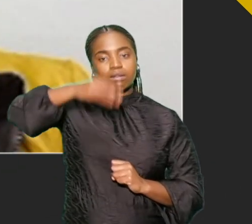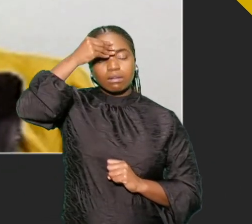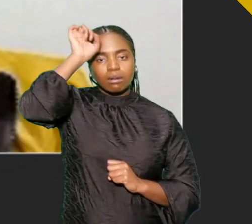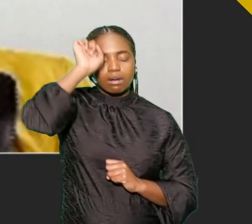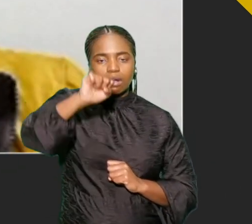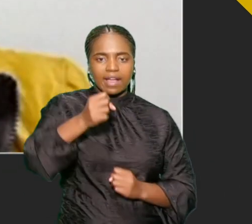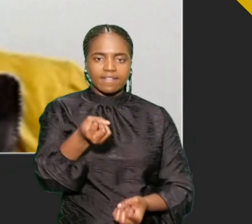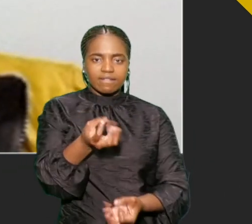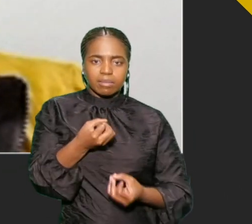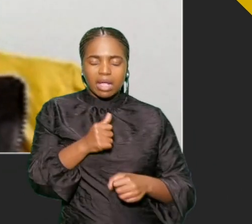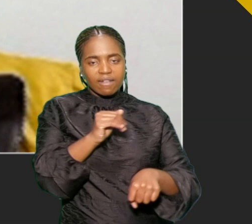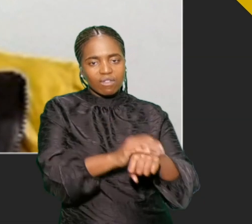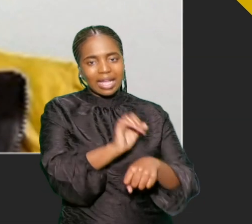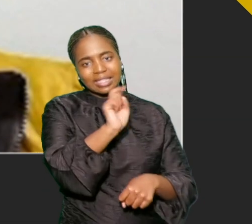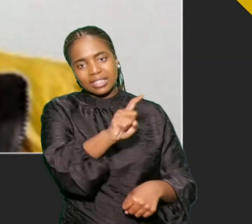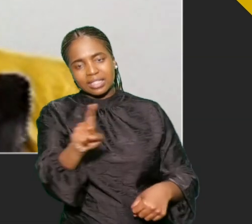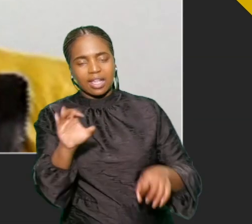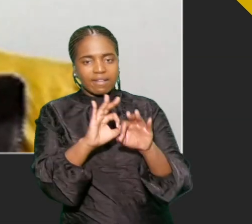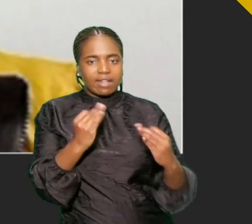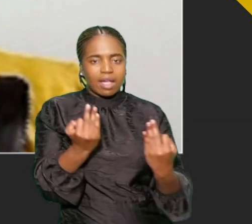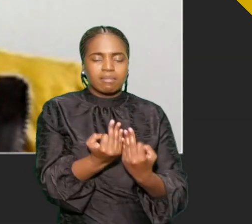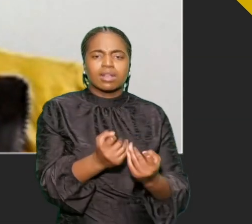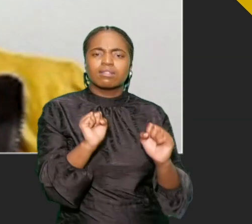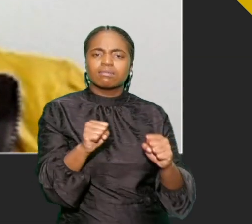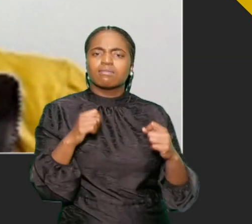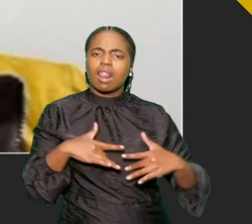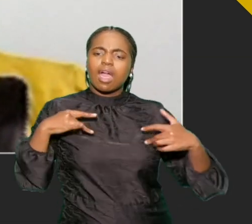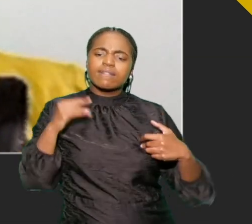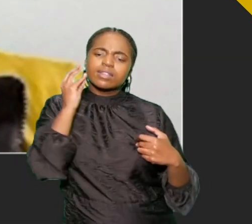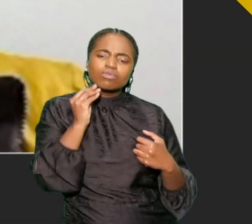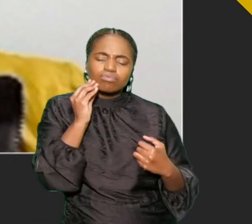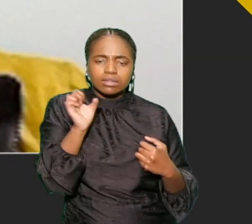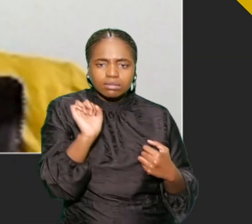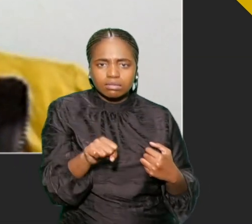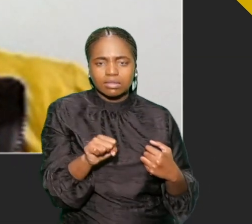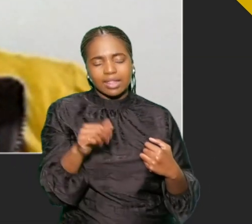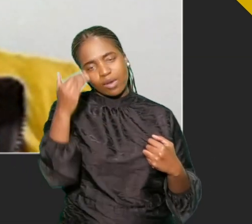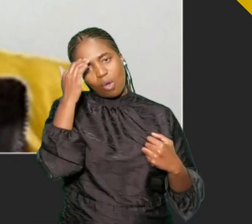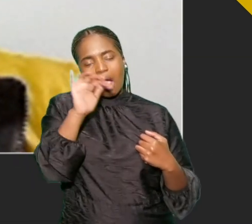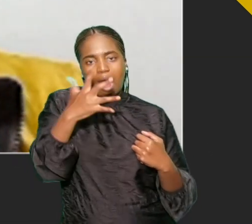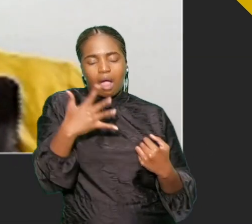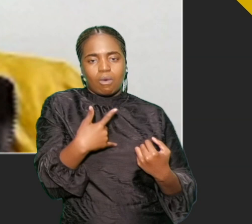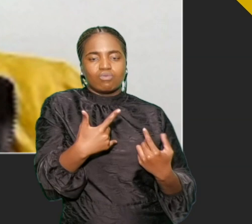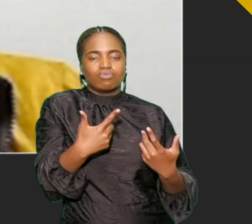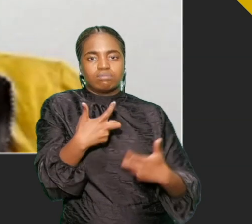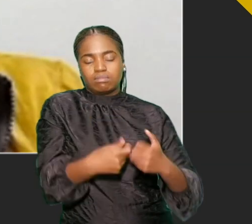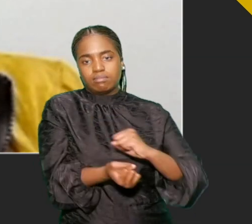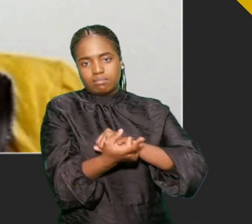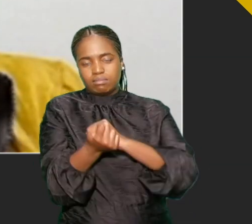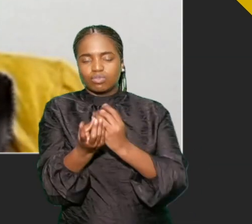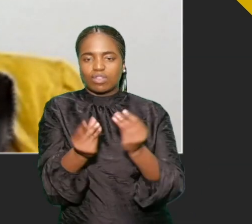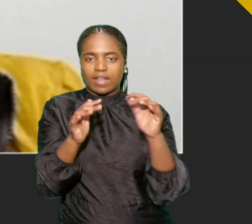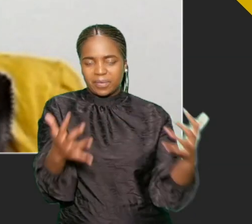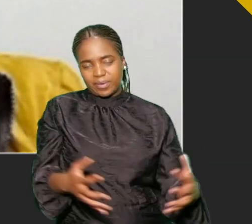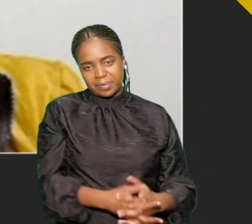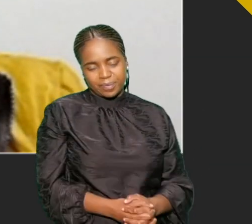gotten feedback from friends, family, banally life experience, but now we're going to deal with the crisis in a better way. Okay. But